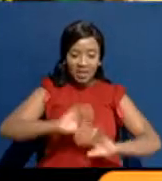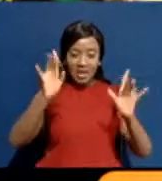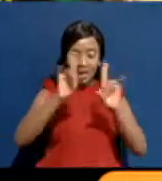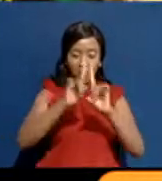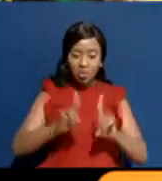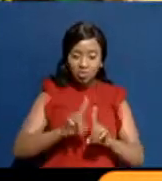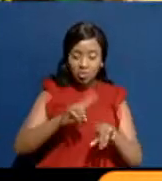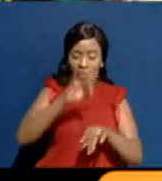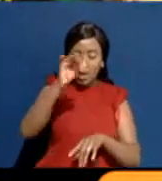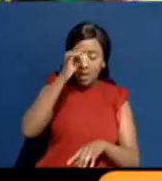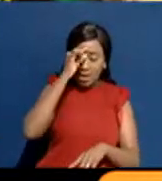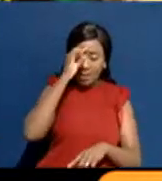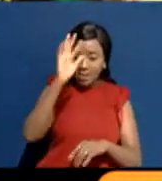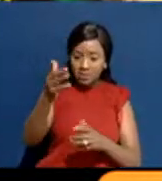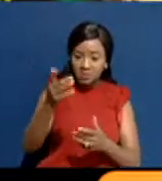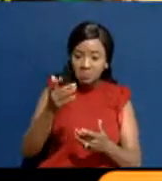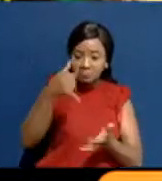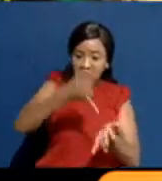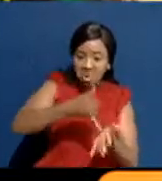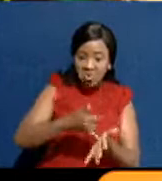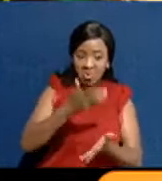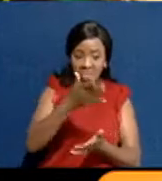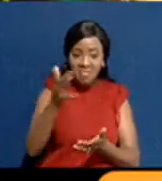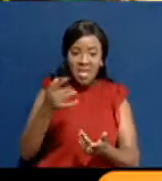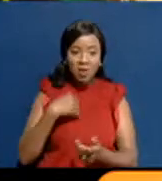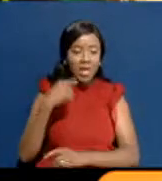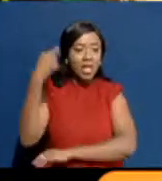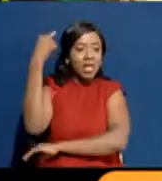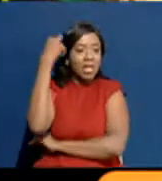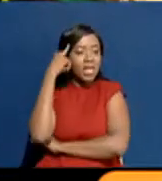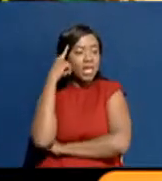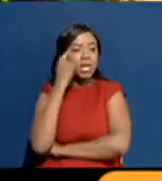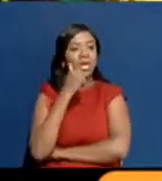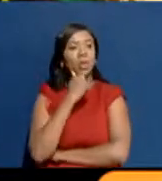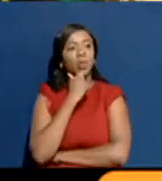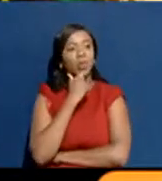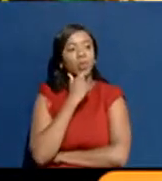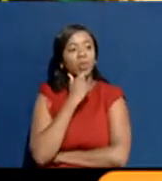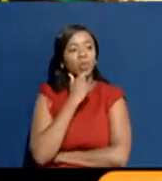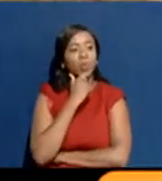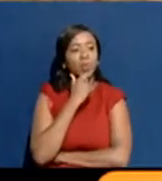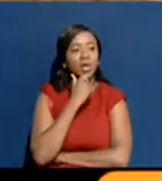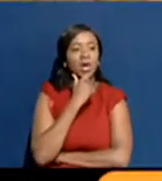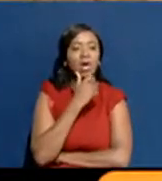governments come to office, there is this mentality of